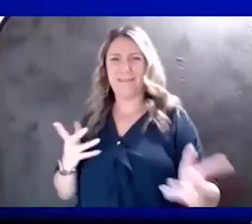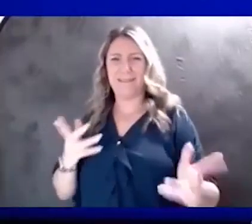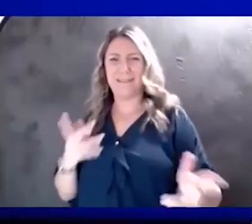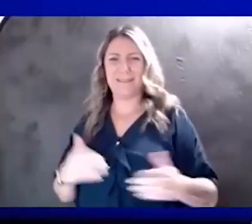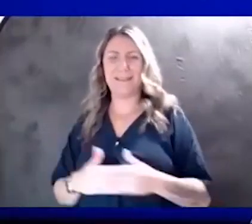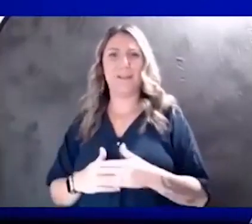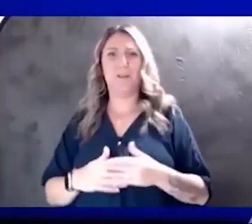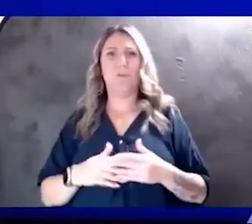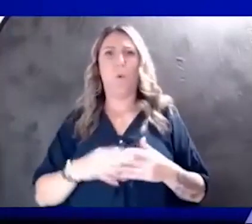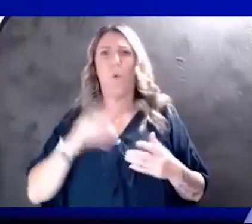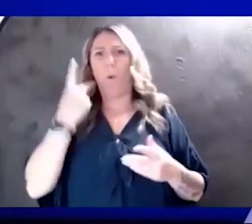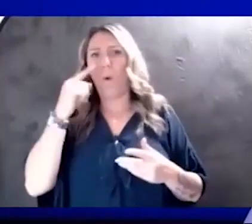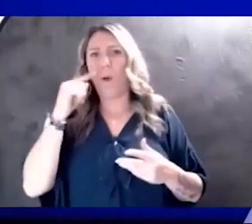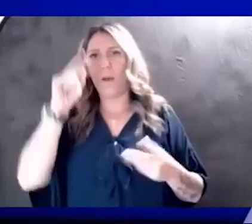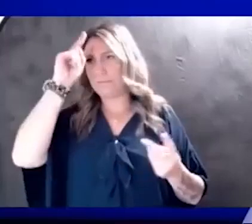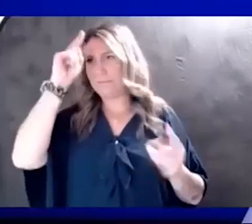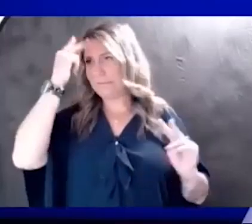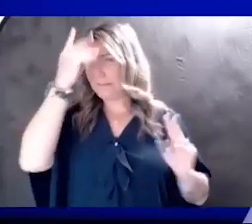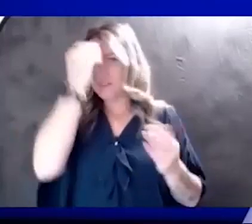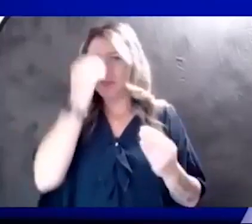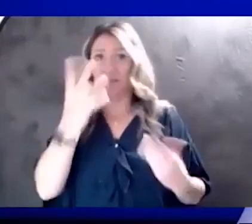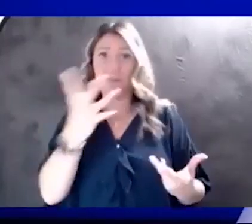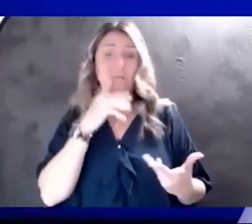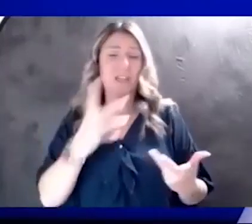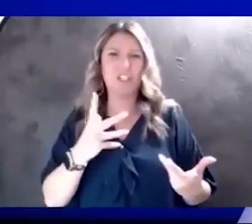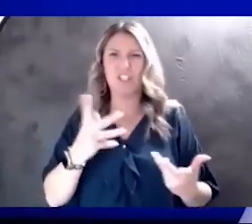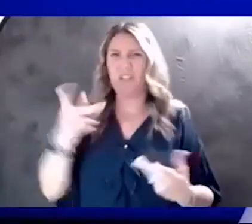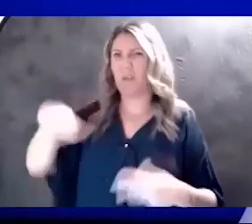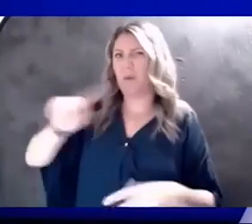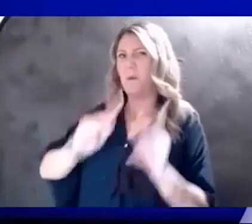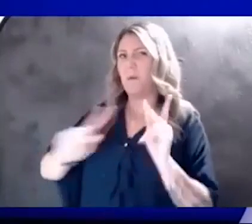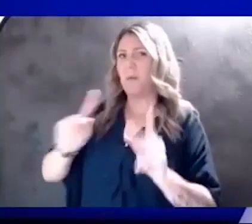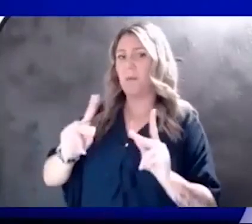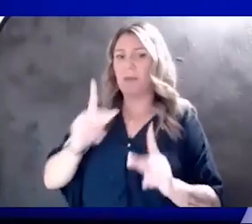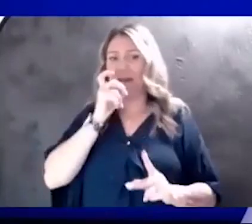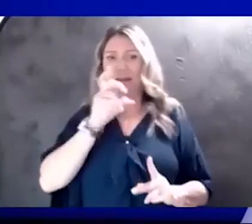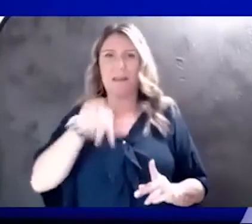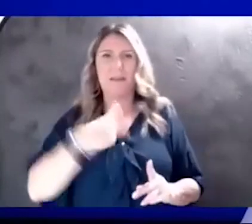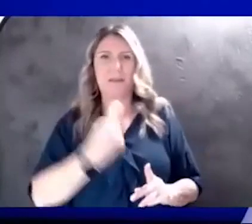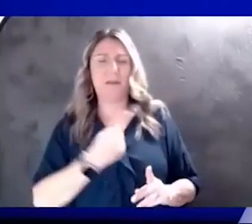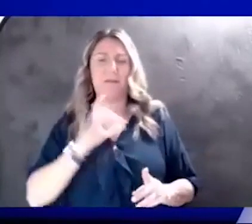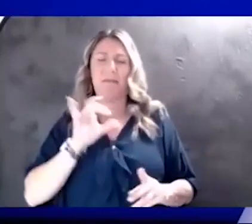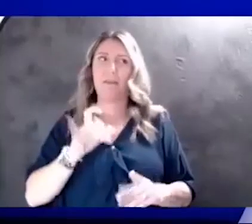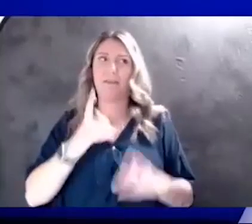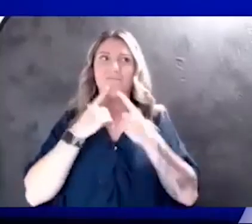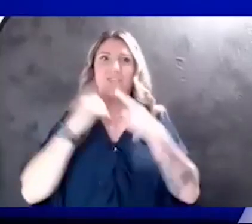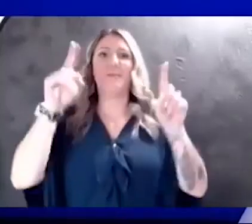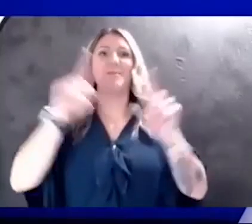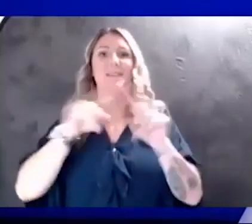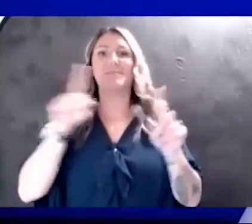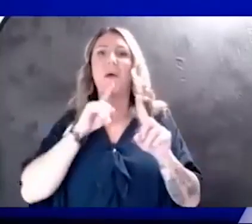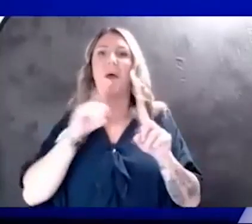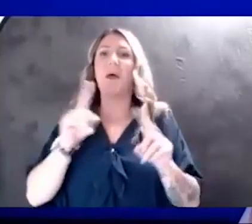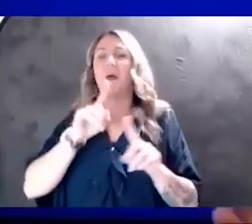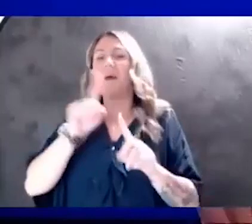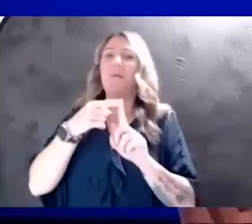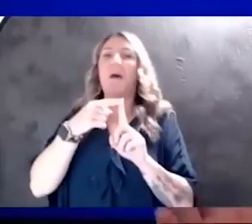misinformation stuff out there might imply. Not about me, I don't think I'm that famous, but maybe about Hawkinson or something. He's pretty